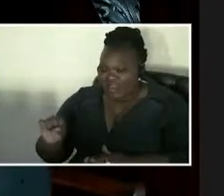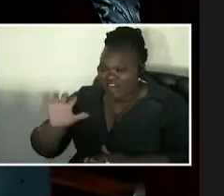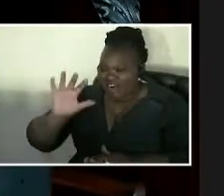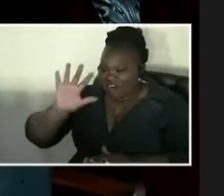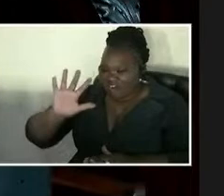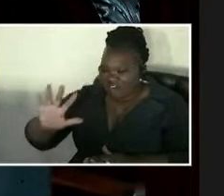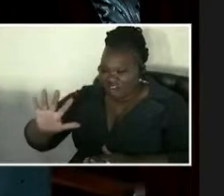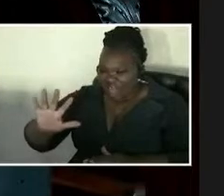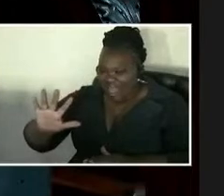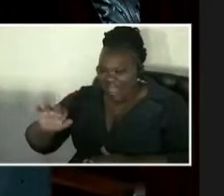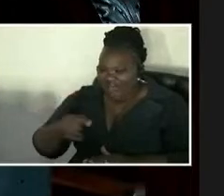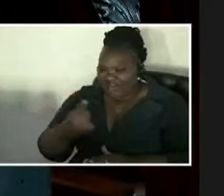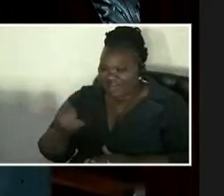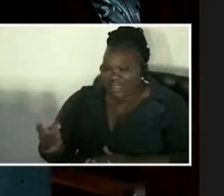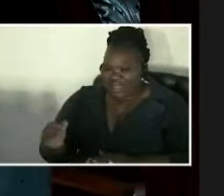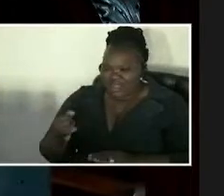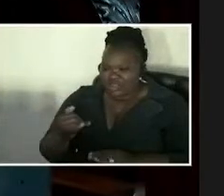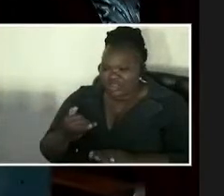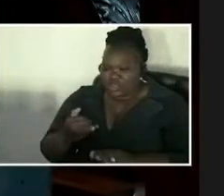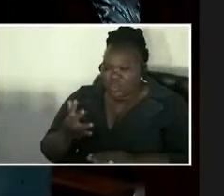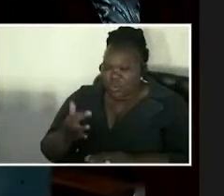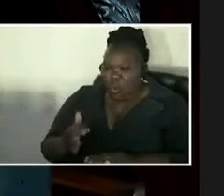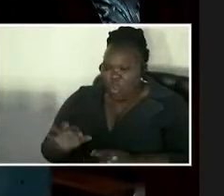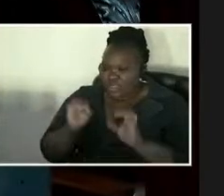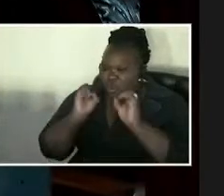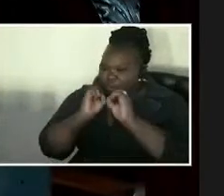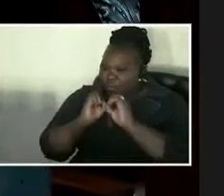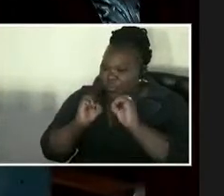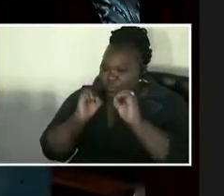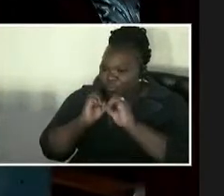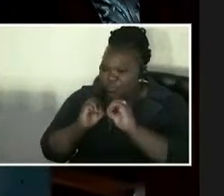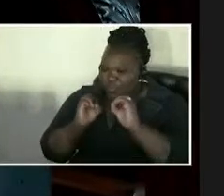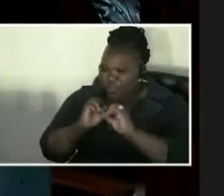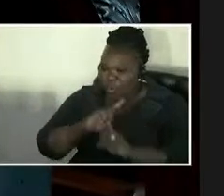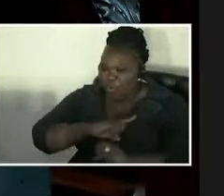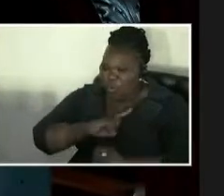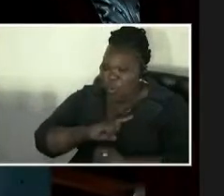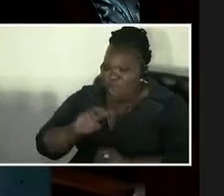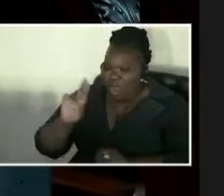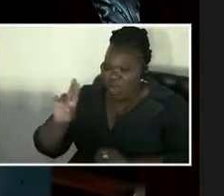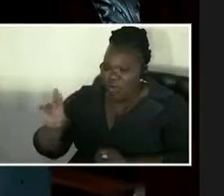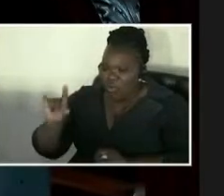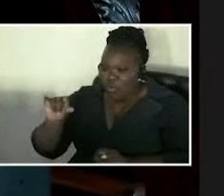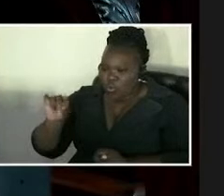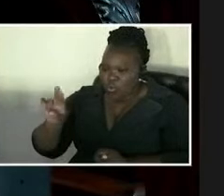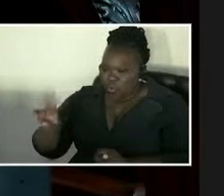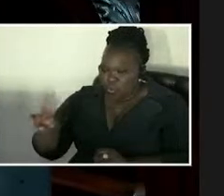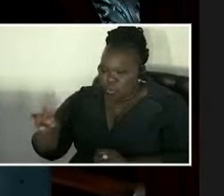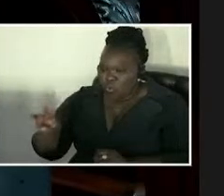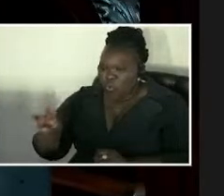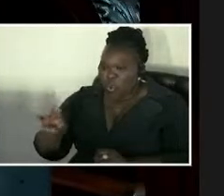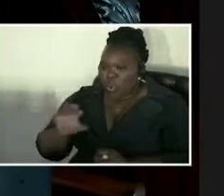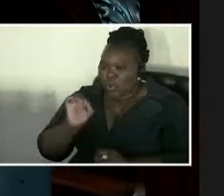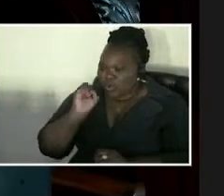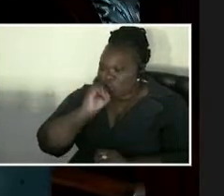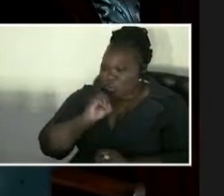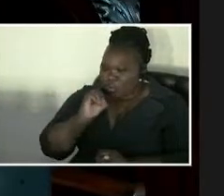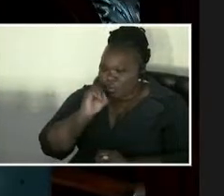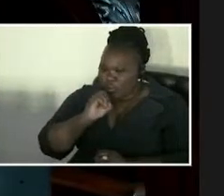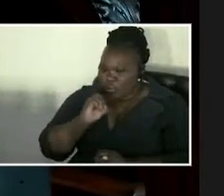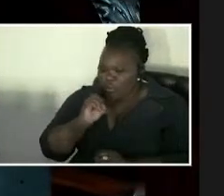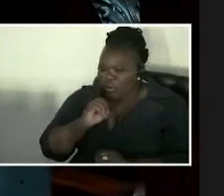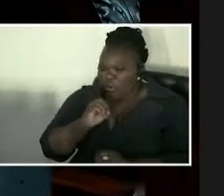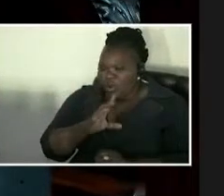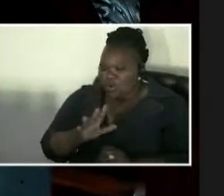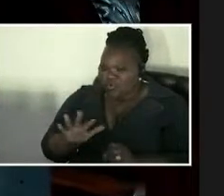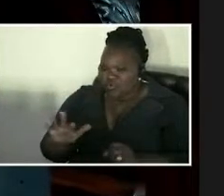days with no water because the ogre district did not have sufficient water tankers or zikalana's to